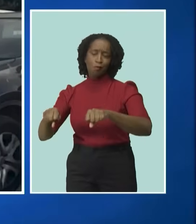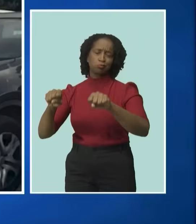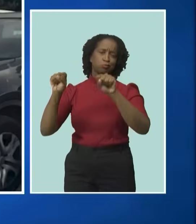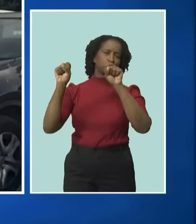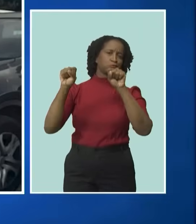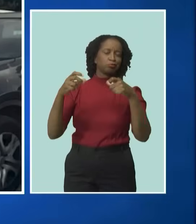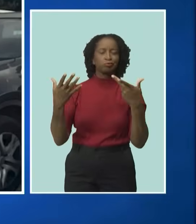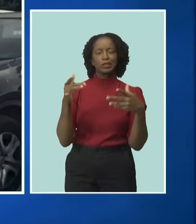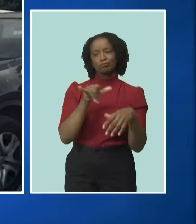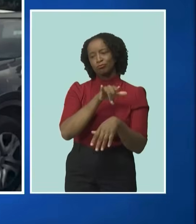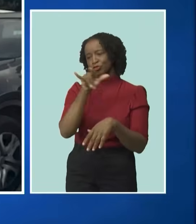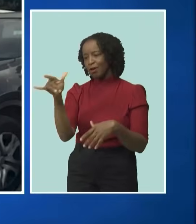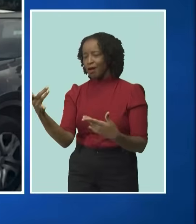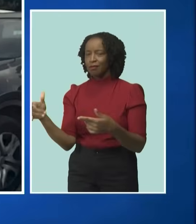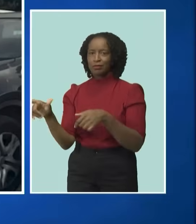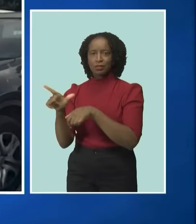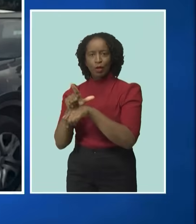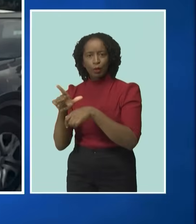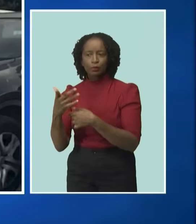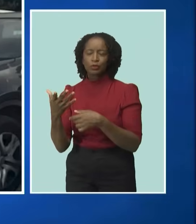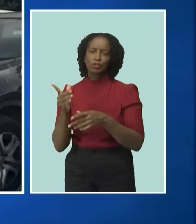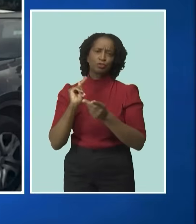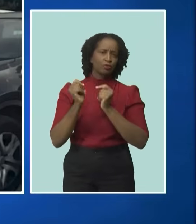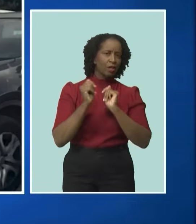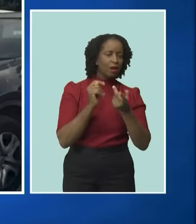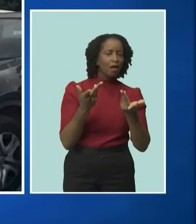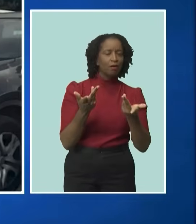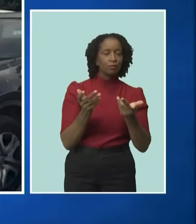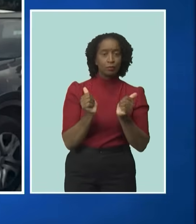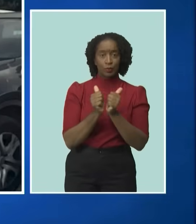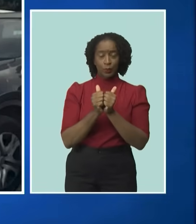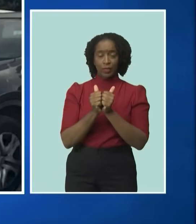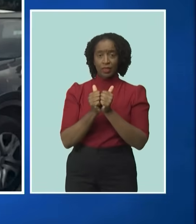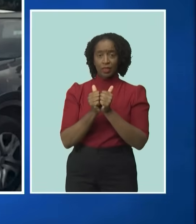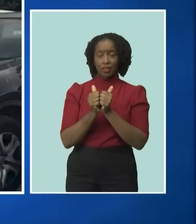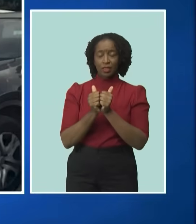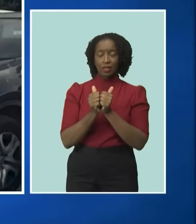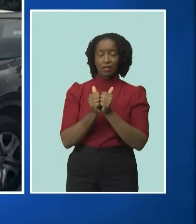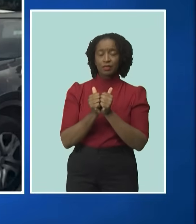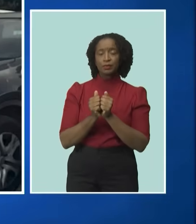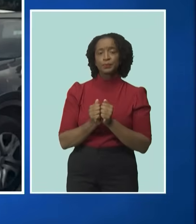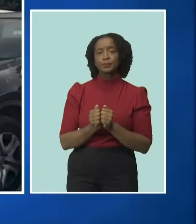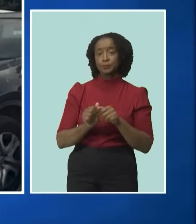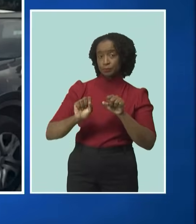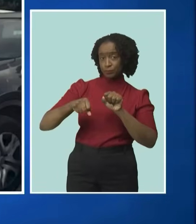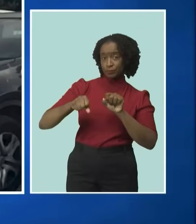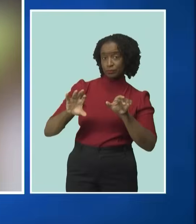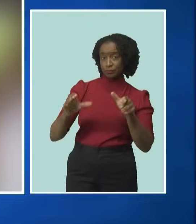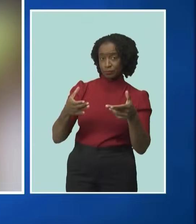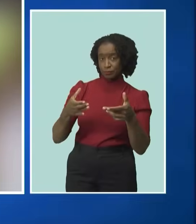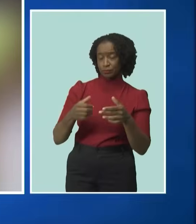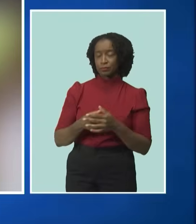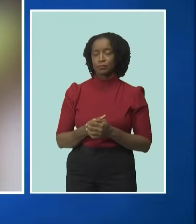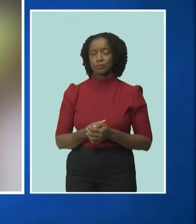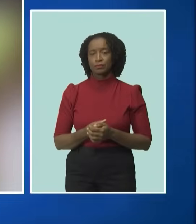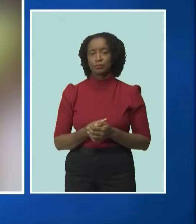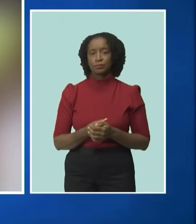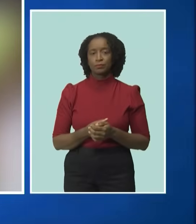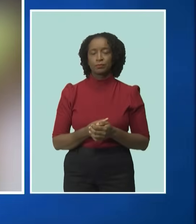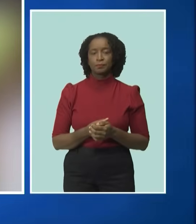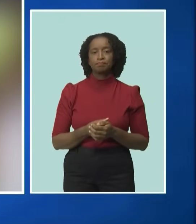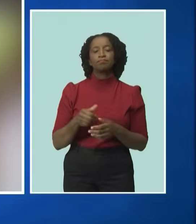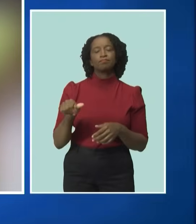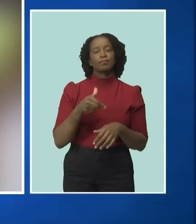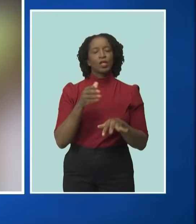St. Lucia, Trinidad and stuff, and with the bike group. Meanwhile,